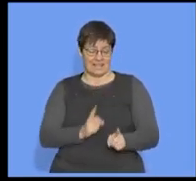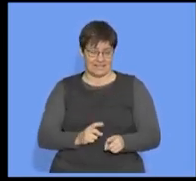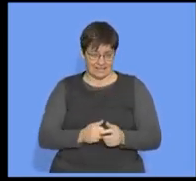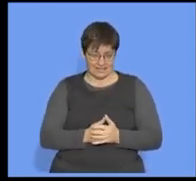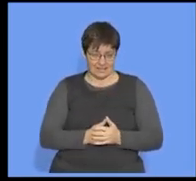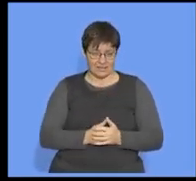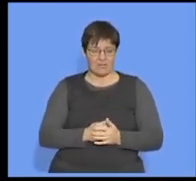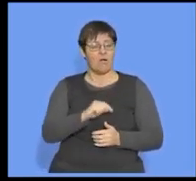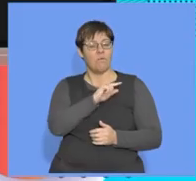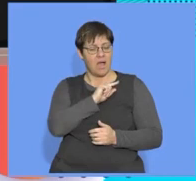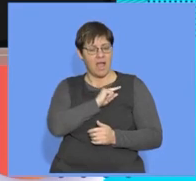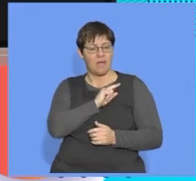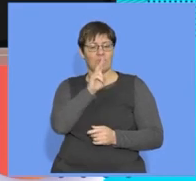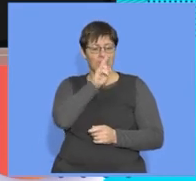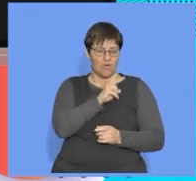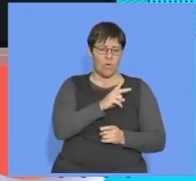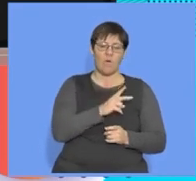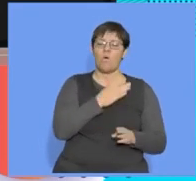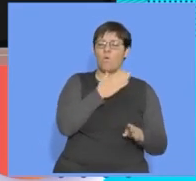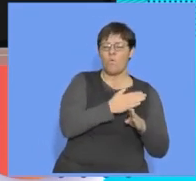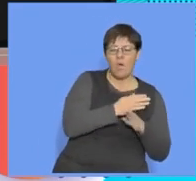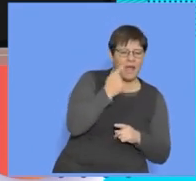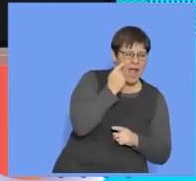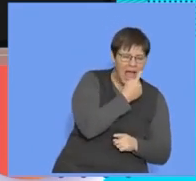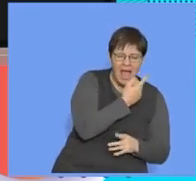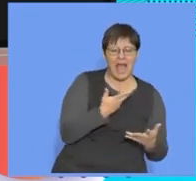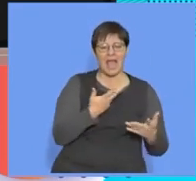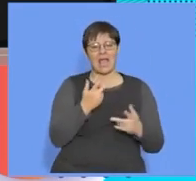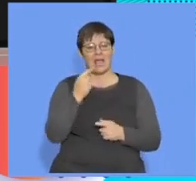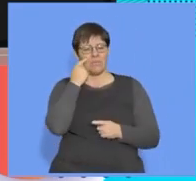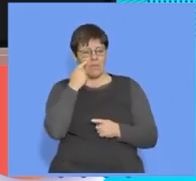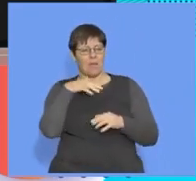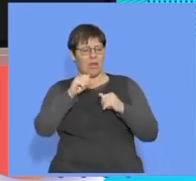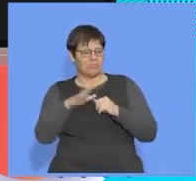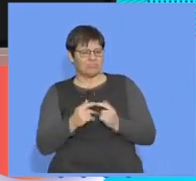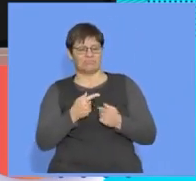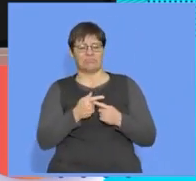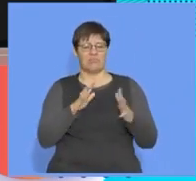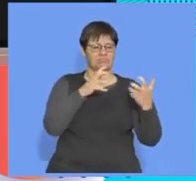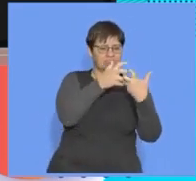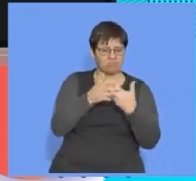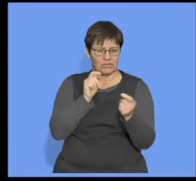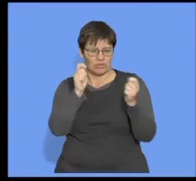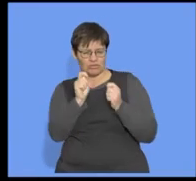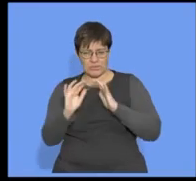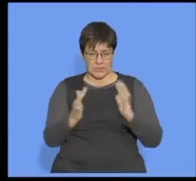Now we're looking at the questions, because we saw two functioning of the eye, pupillary mechanism and accommodation.